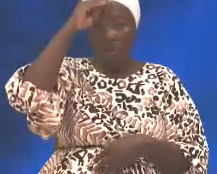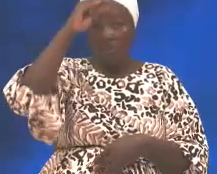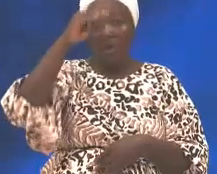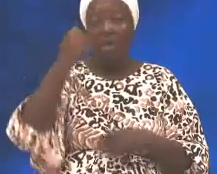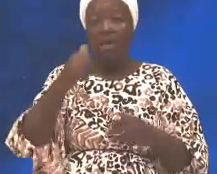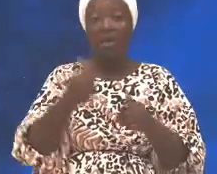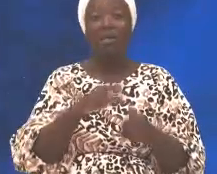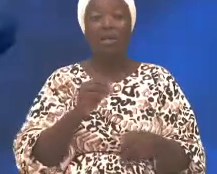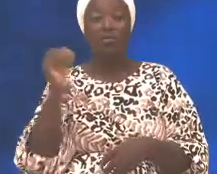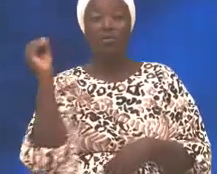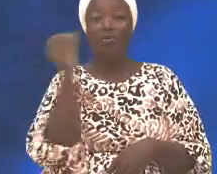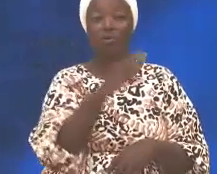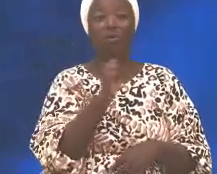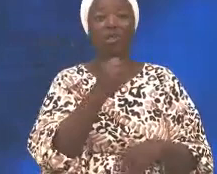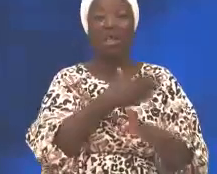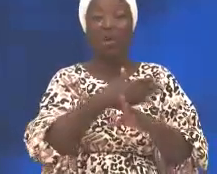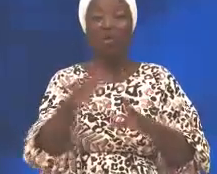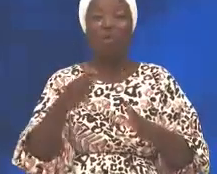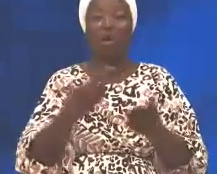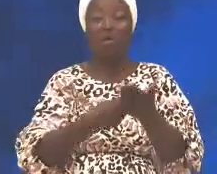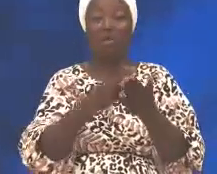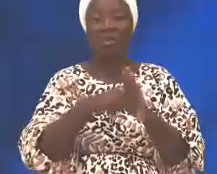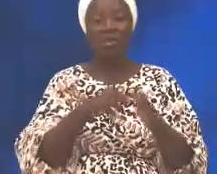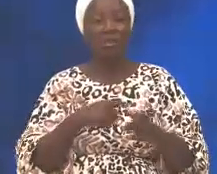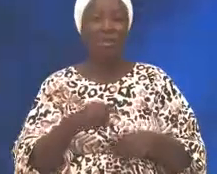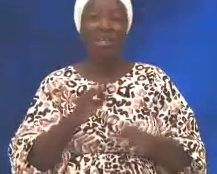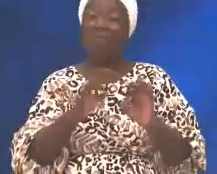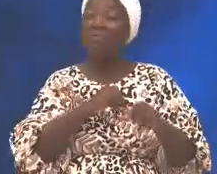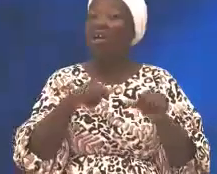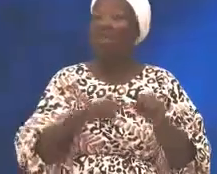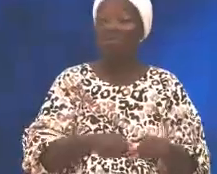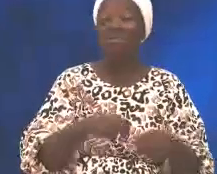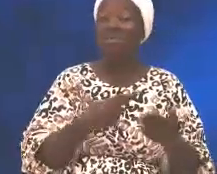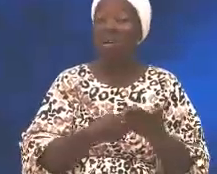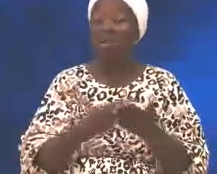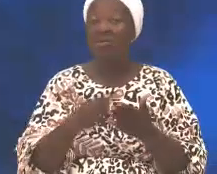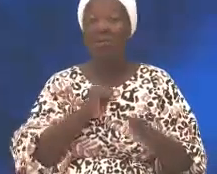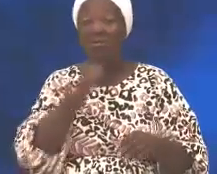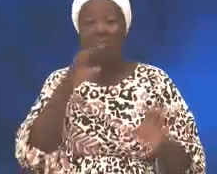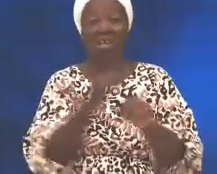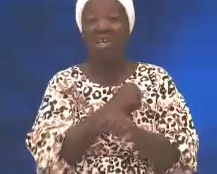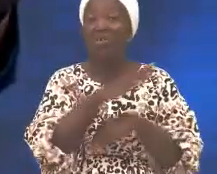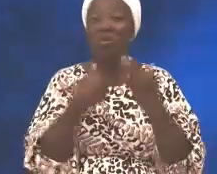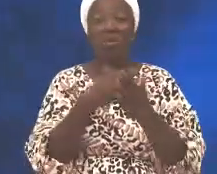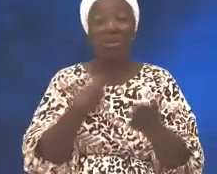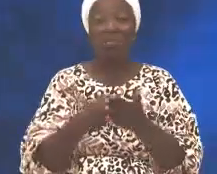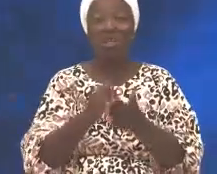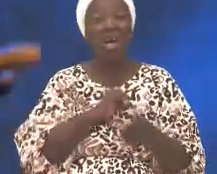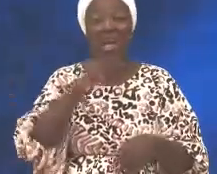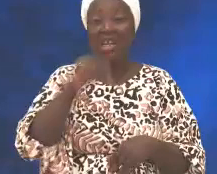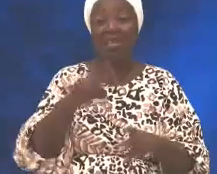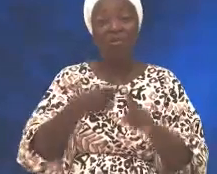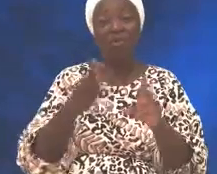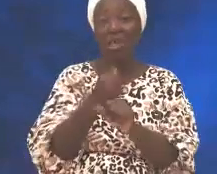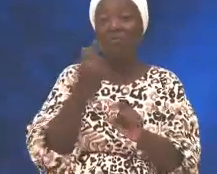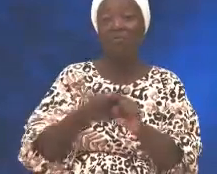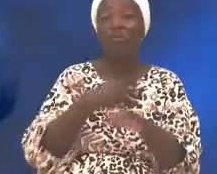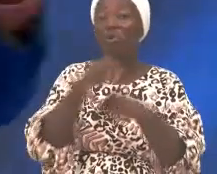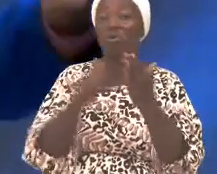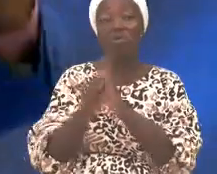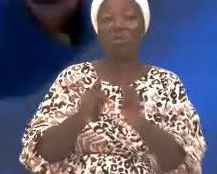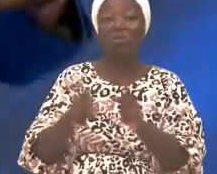righteousness. He says, if I remain righteous, I will not get all the money I want to get from these people. He says, if I remain in